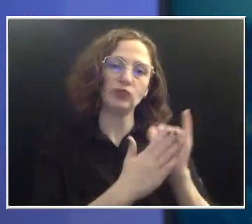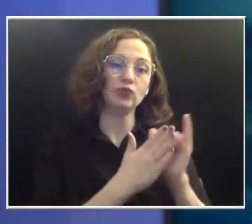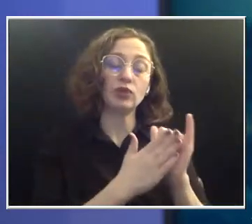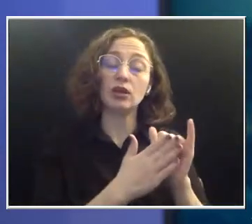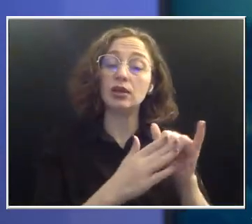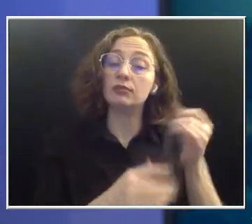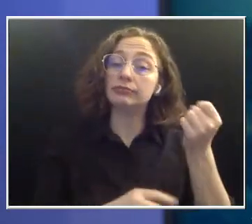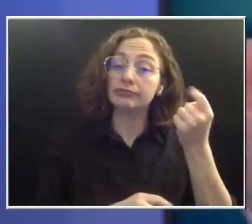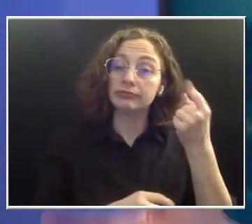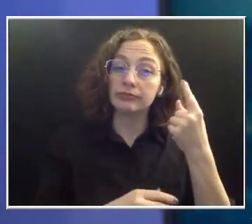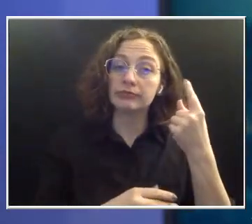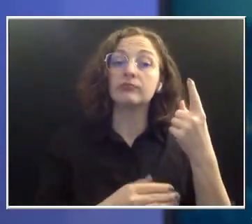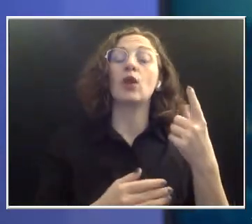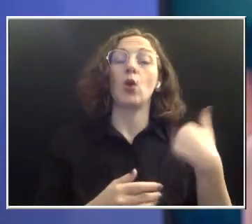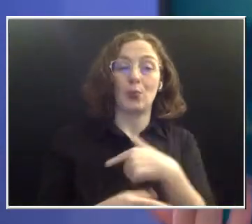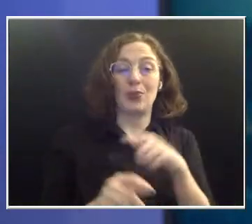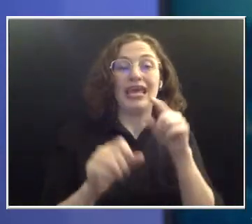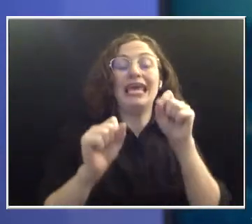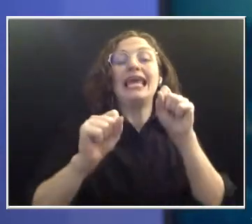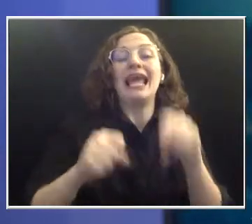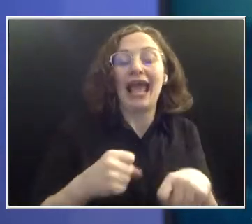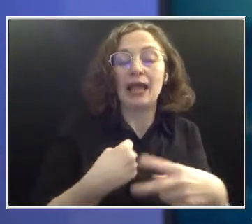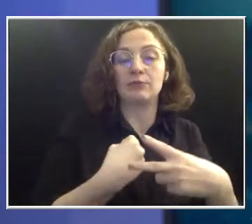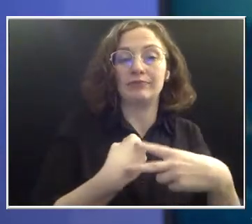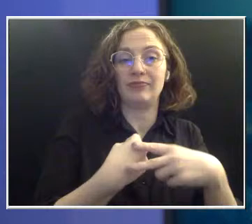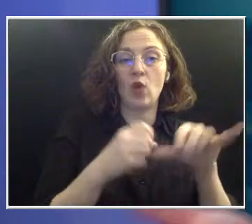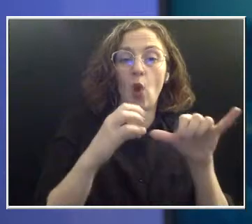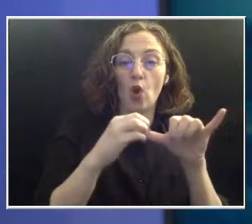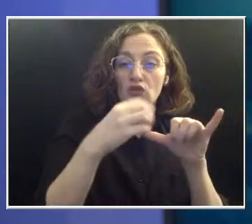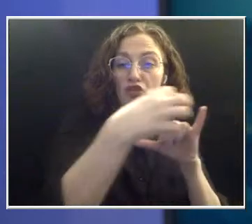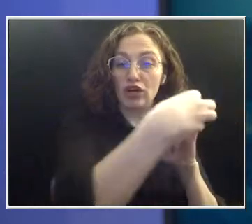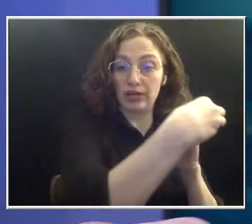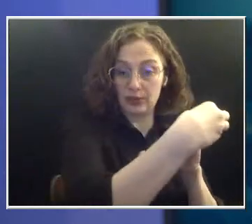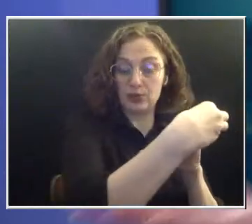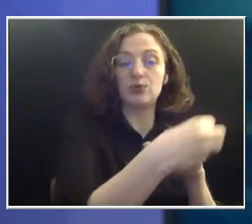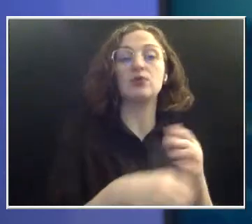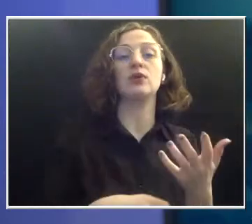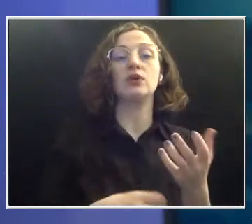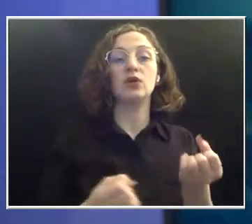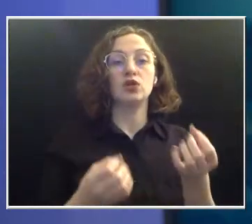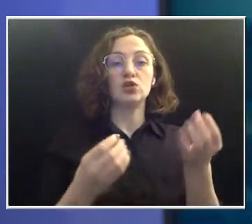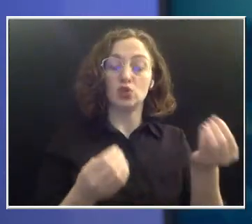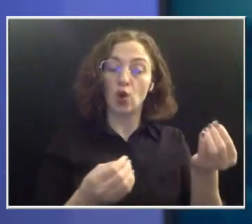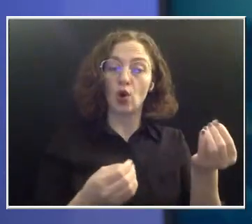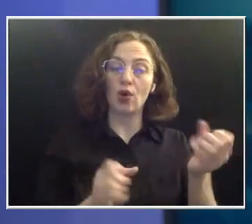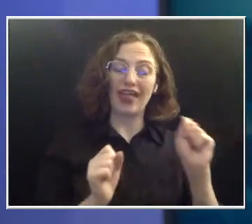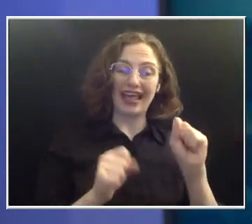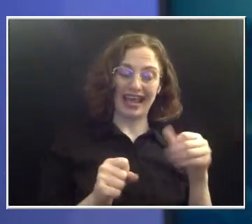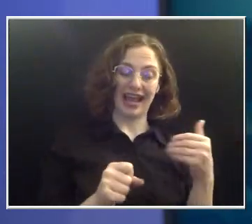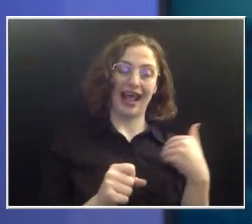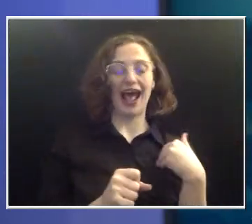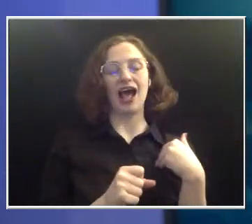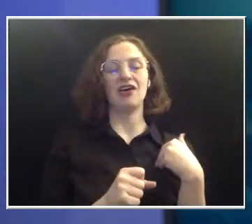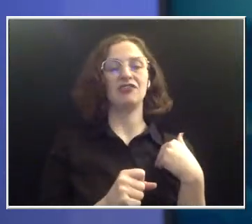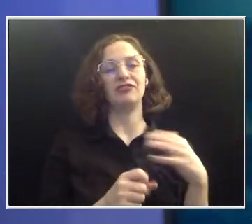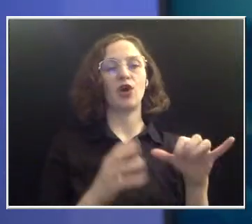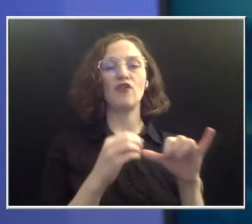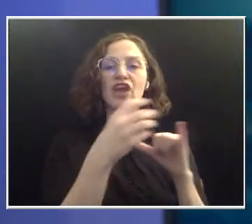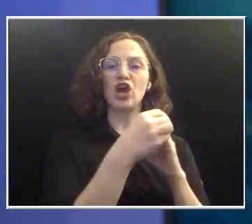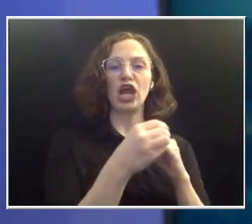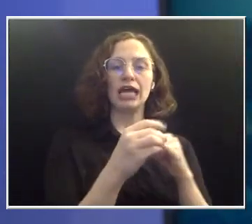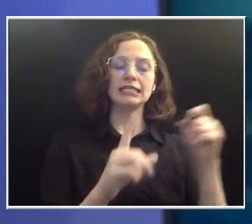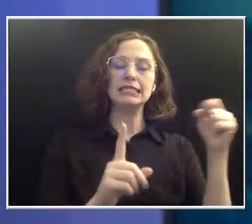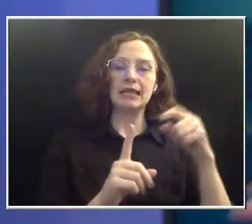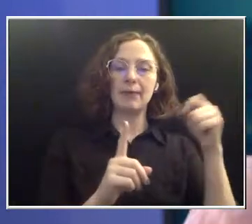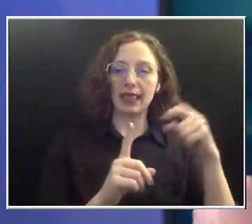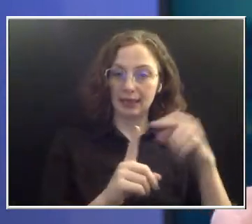IVF doctors and they do ovarian stimulation and get embryos. They have to have a surrogate, but they're still able to have biologically their own children.